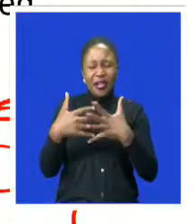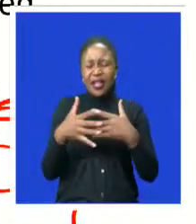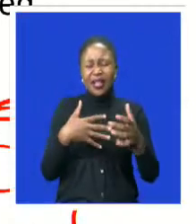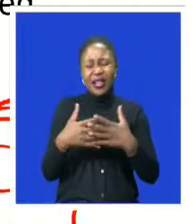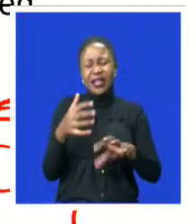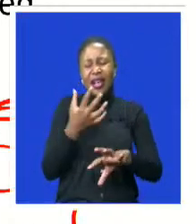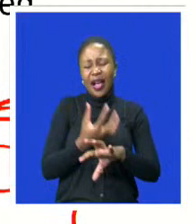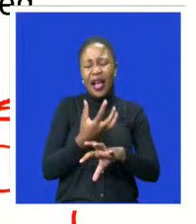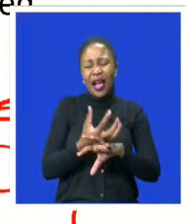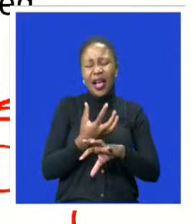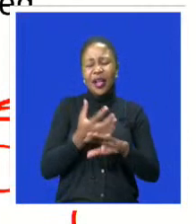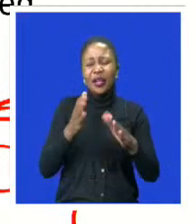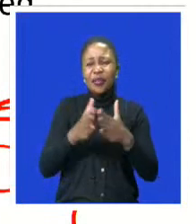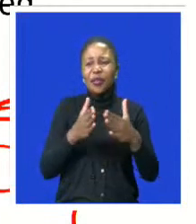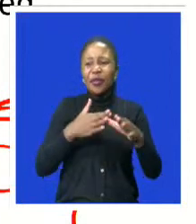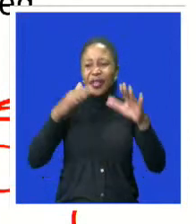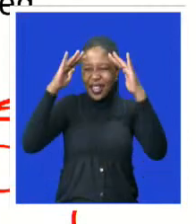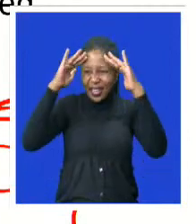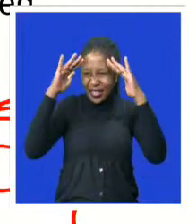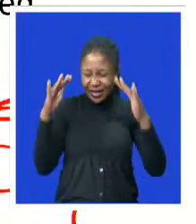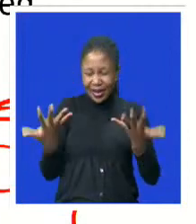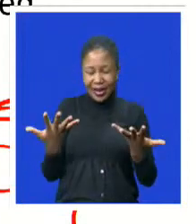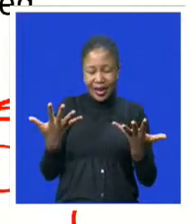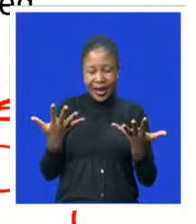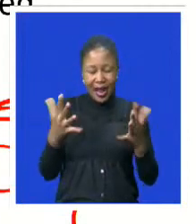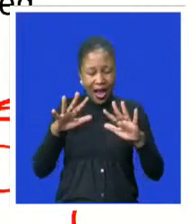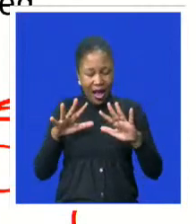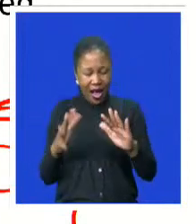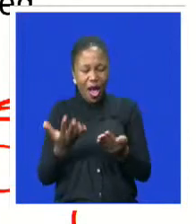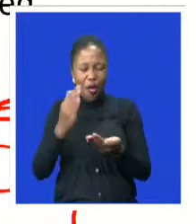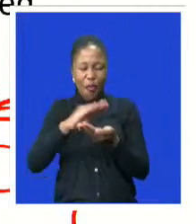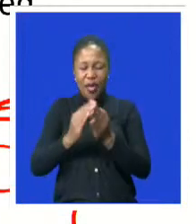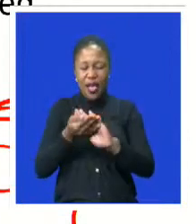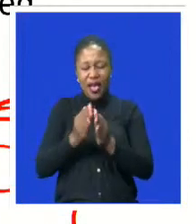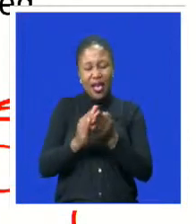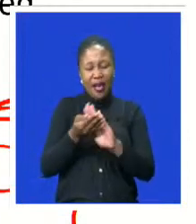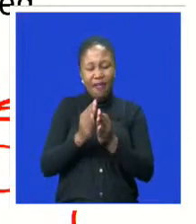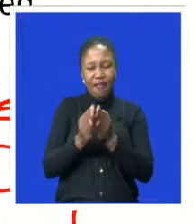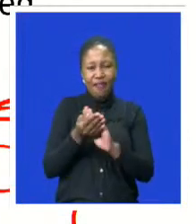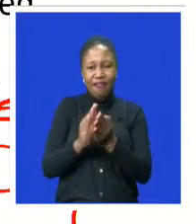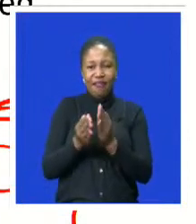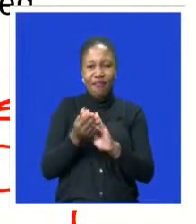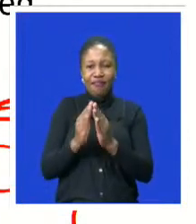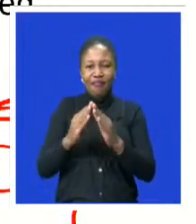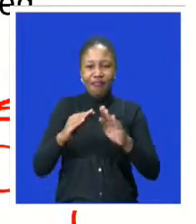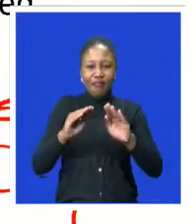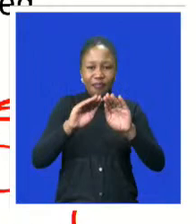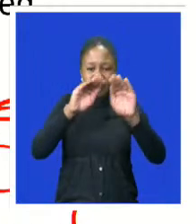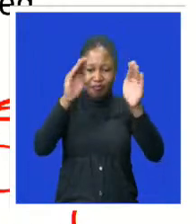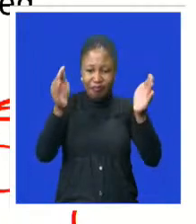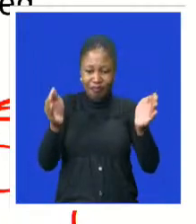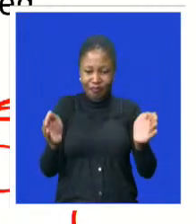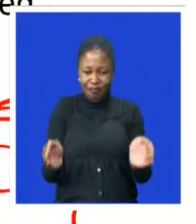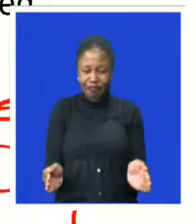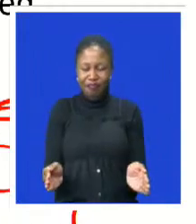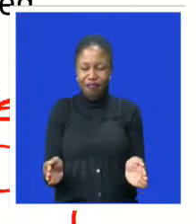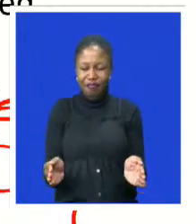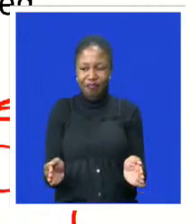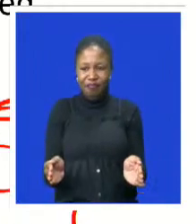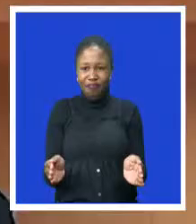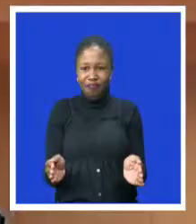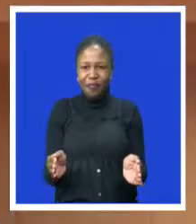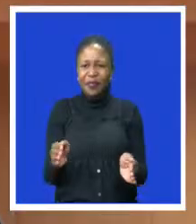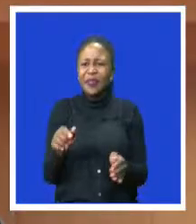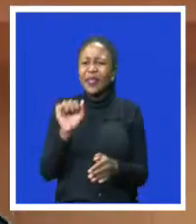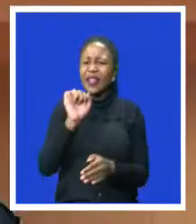to erect the round houses. After they have erected it, they will just move it. They are not going